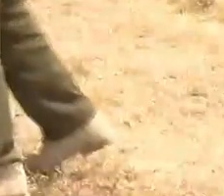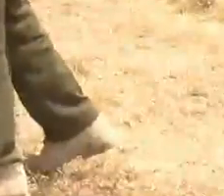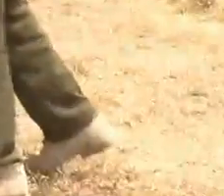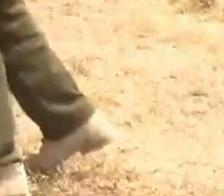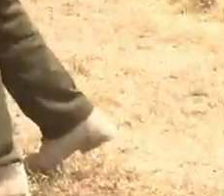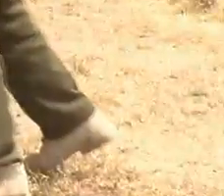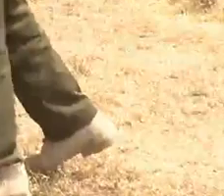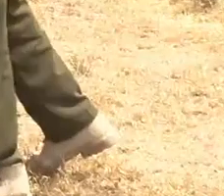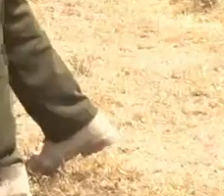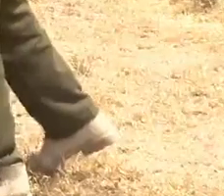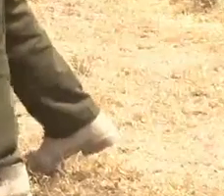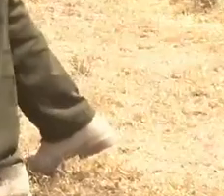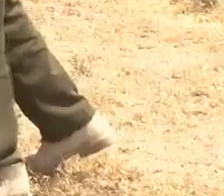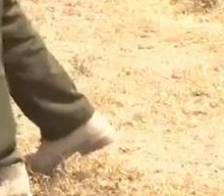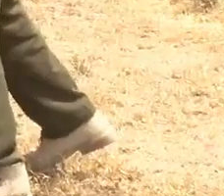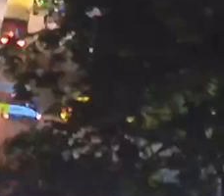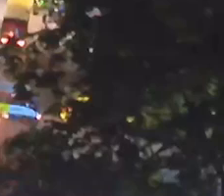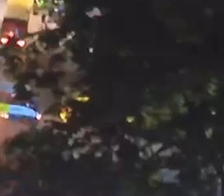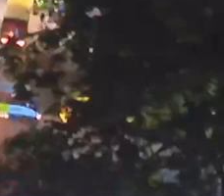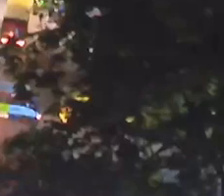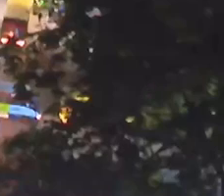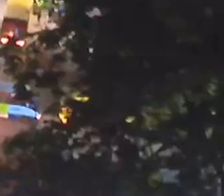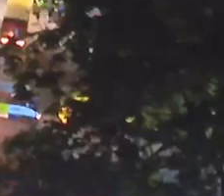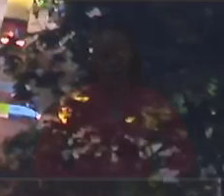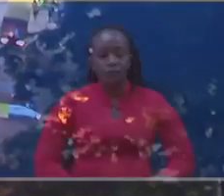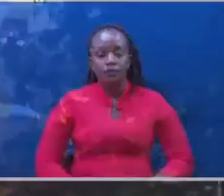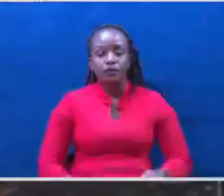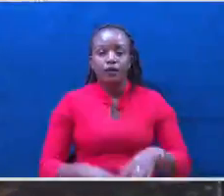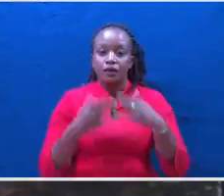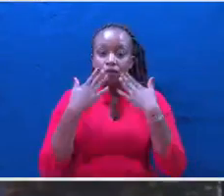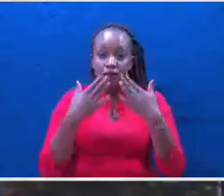Well, thank you so much, Mongi.